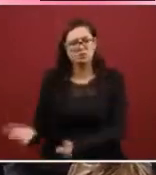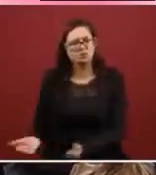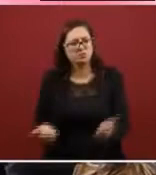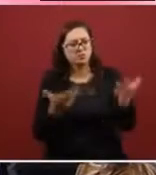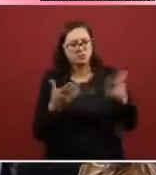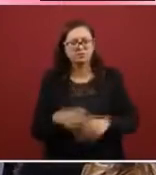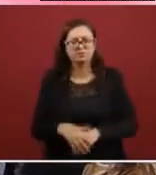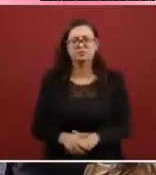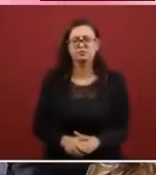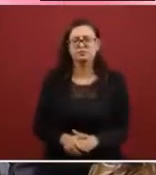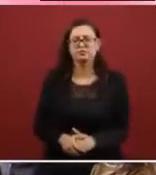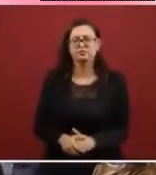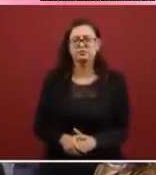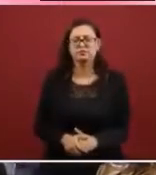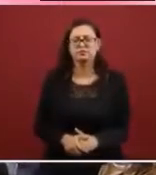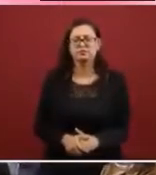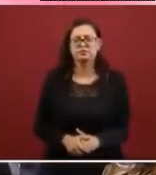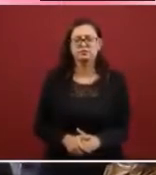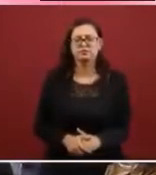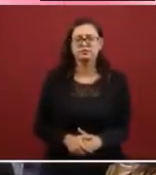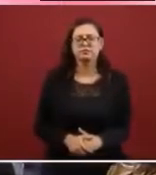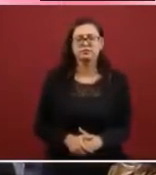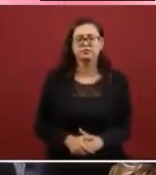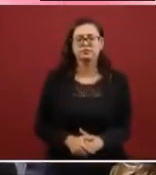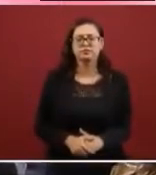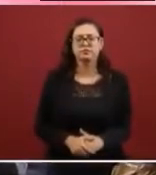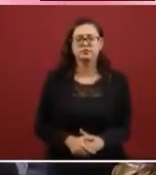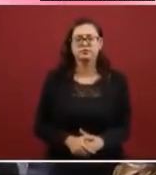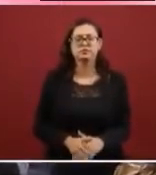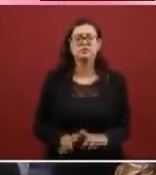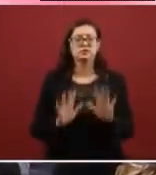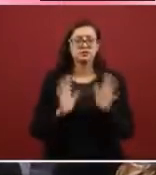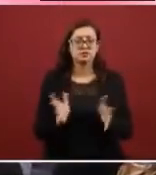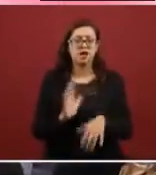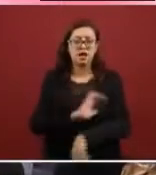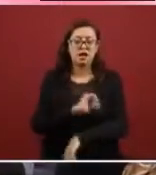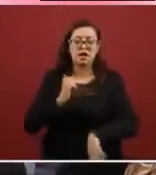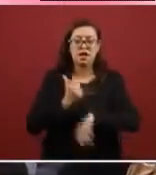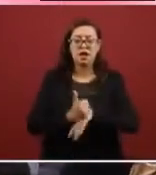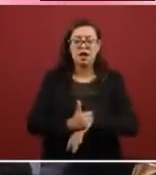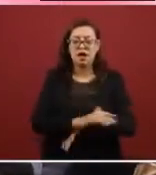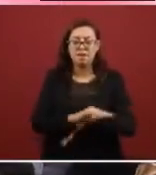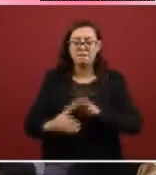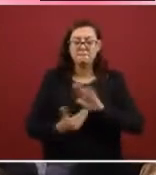And what are they doing in terms of handling that? And